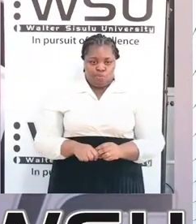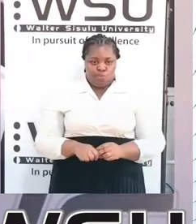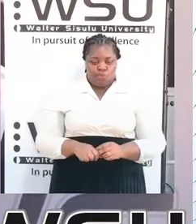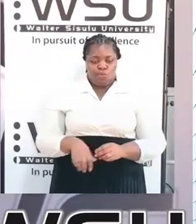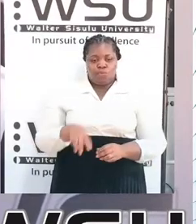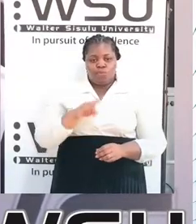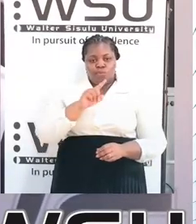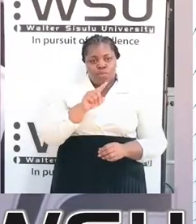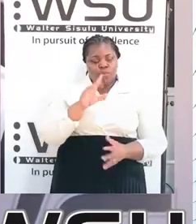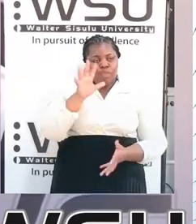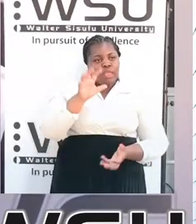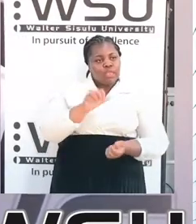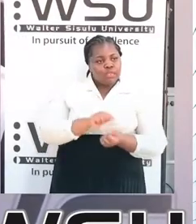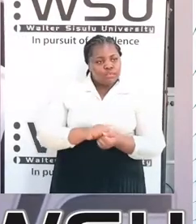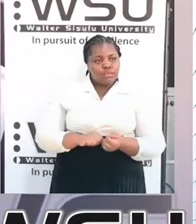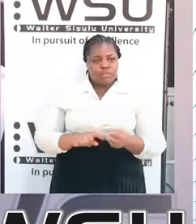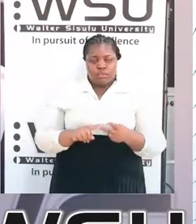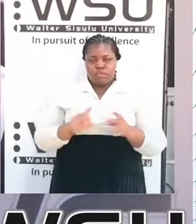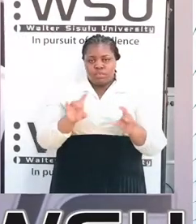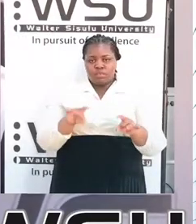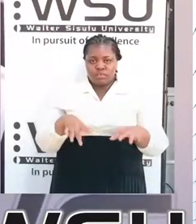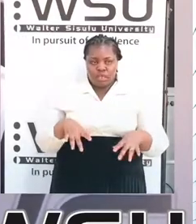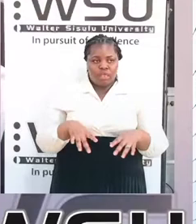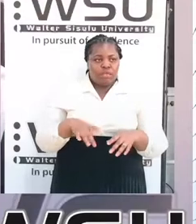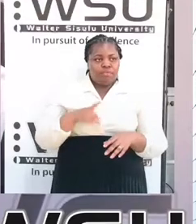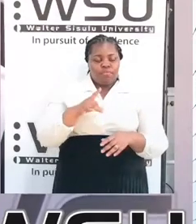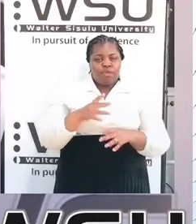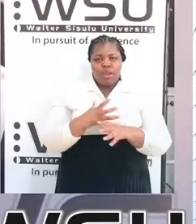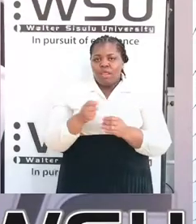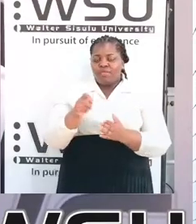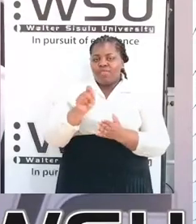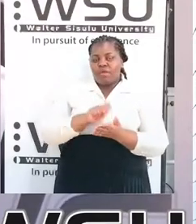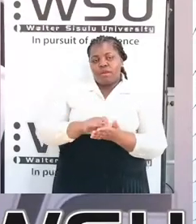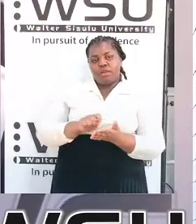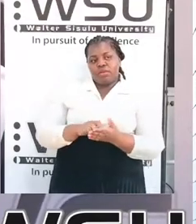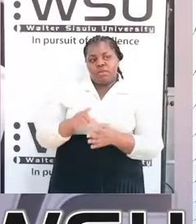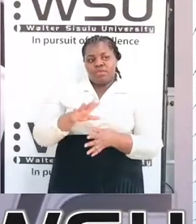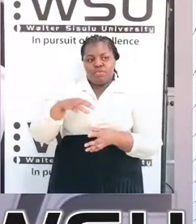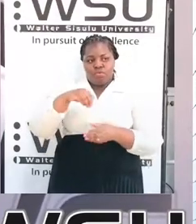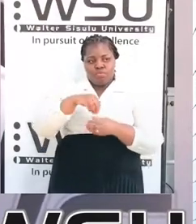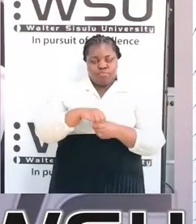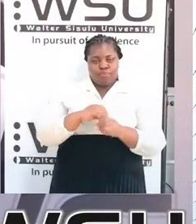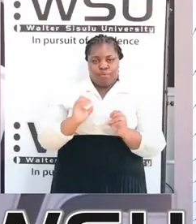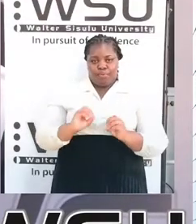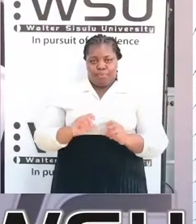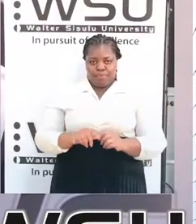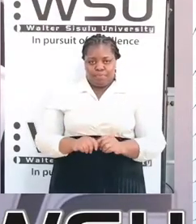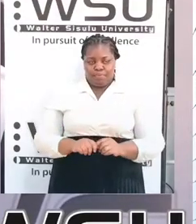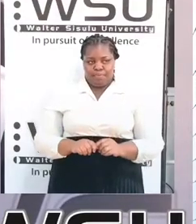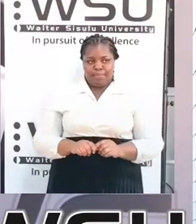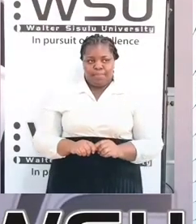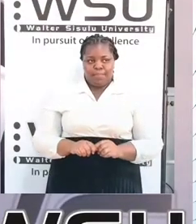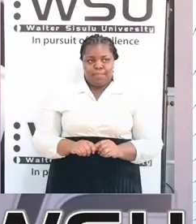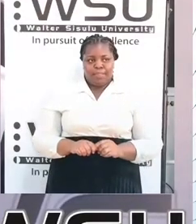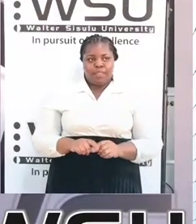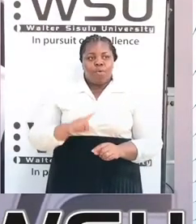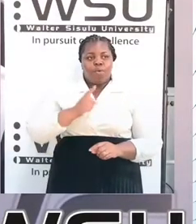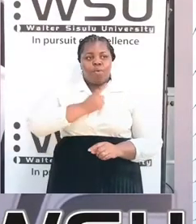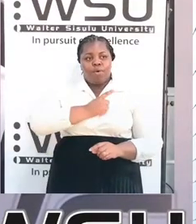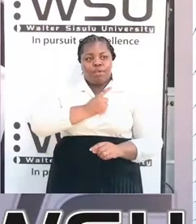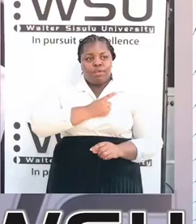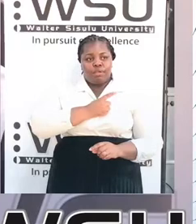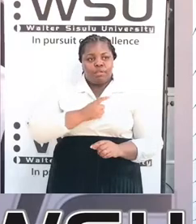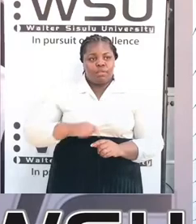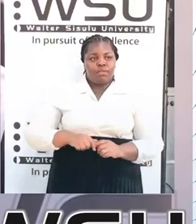Your essays and exams were never written without these punctuation marks, simply